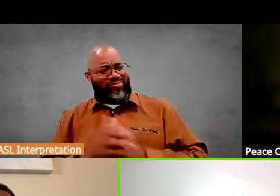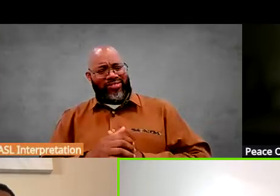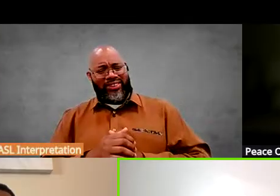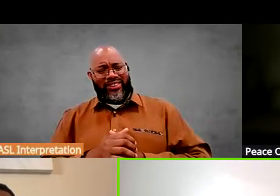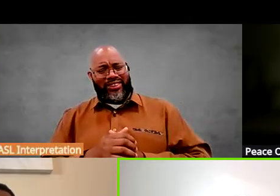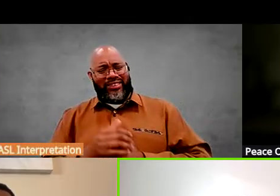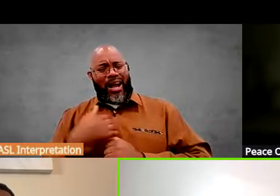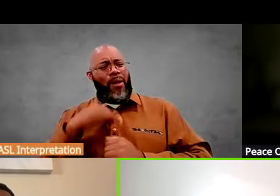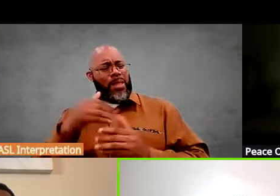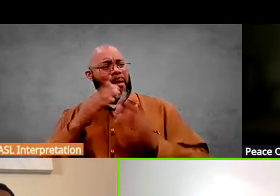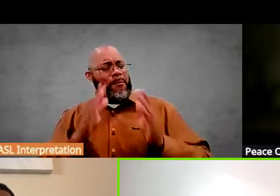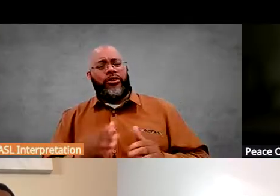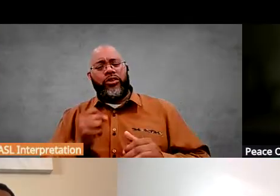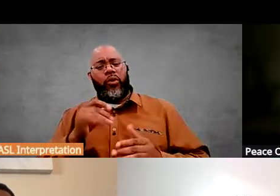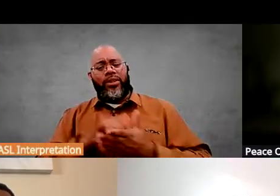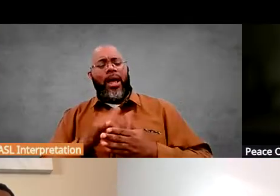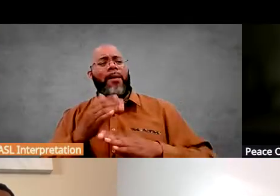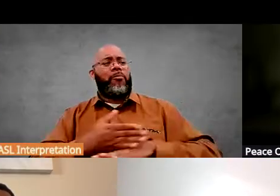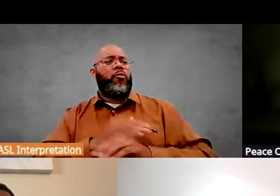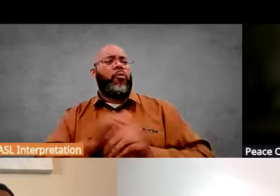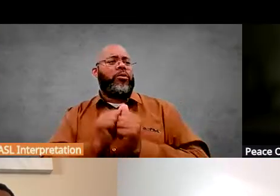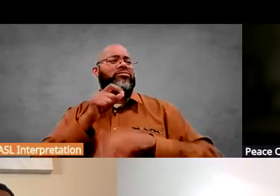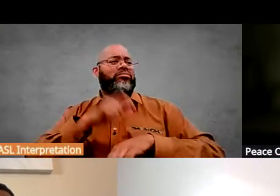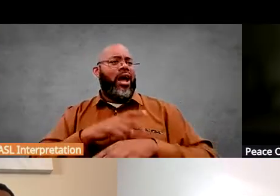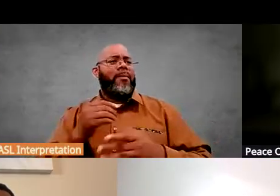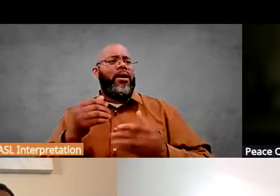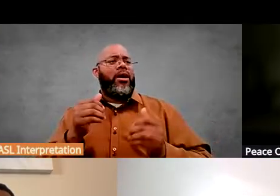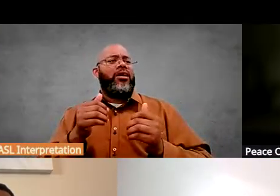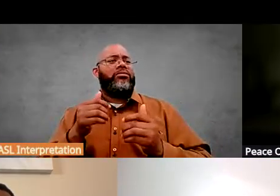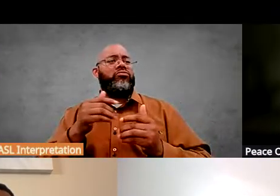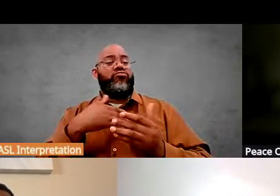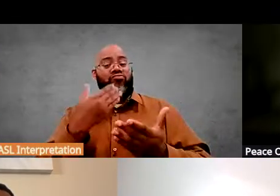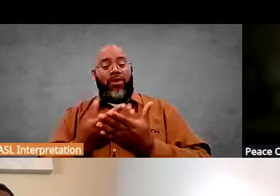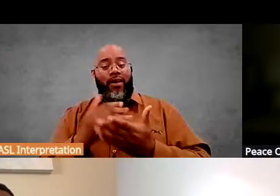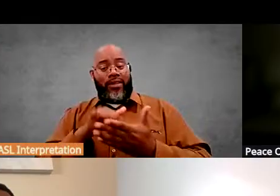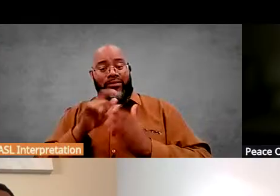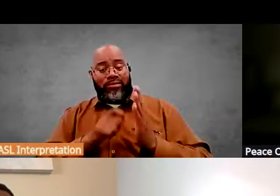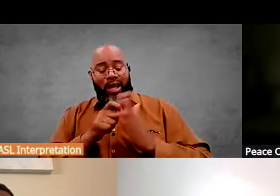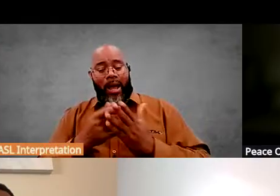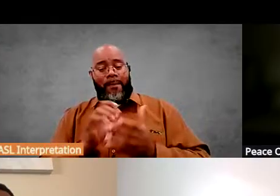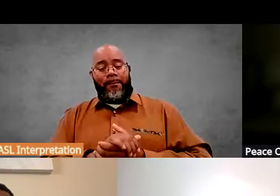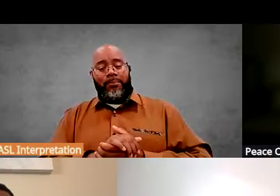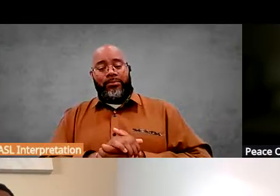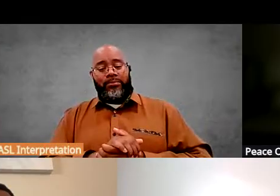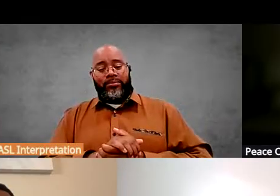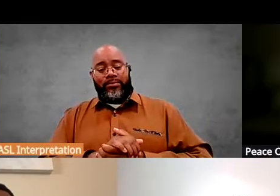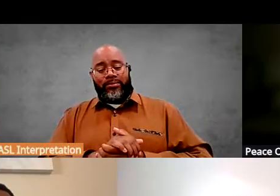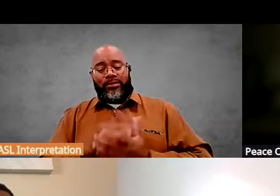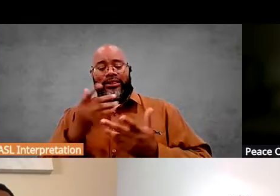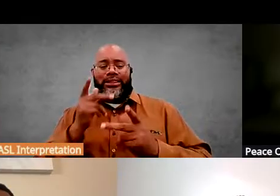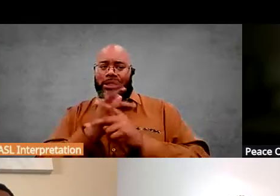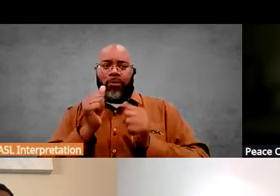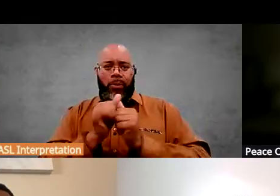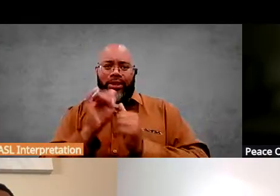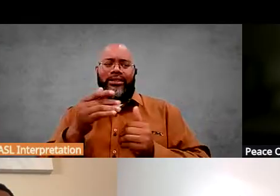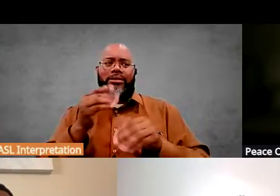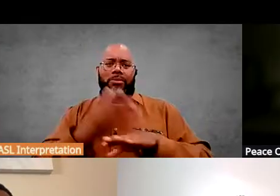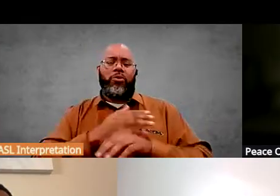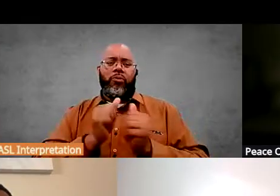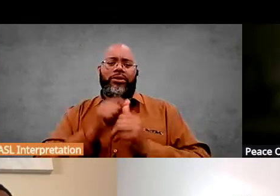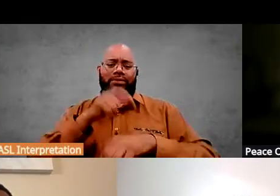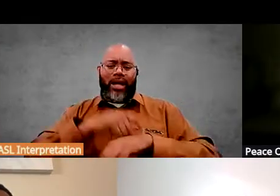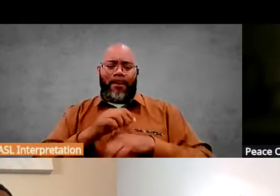that person. So it gets better with the time, and with time you get to a point where you're like, actually, damn. So just stick with it. It gets better with time.